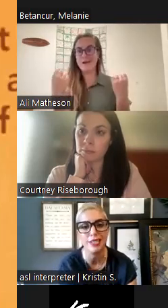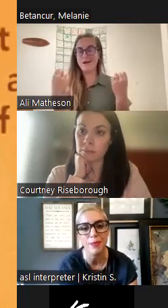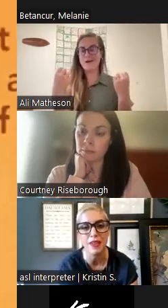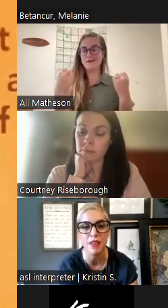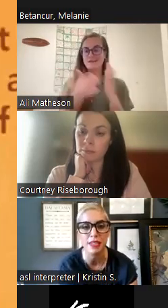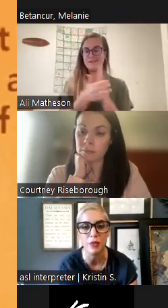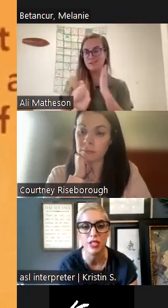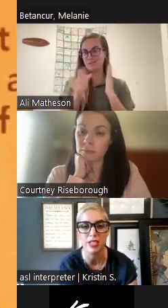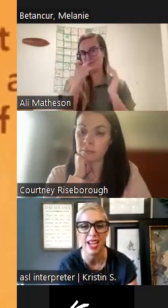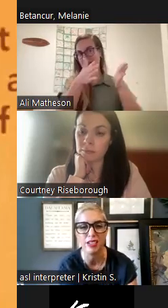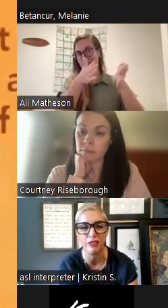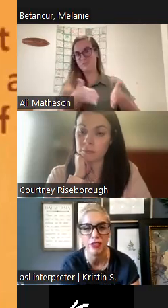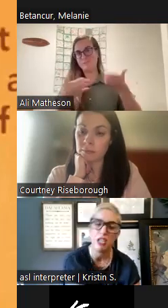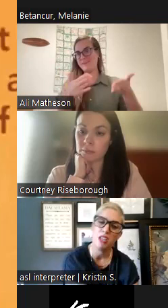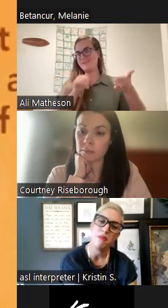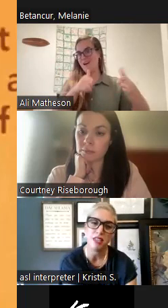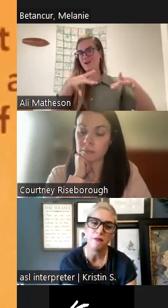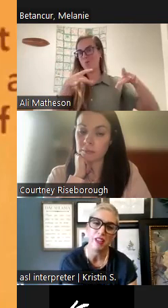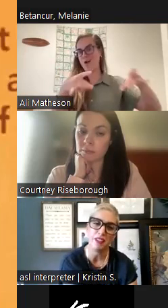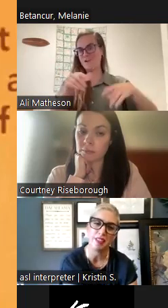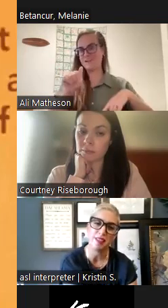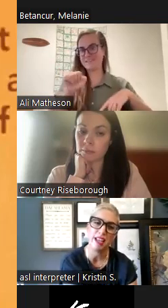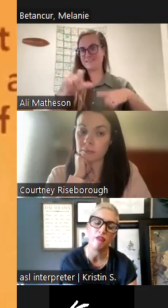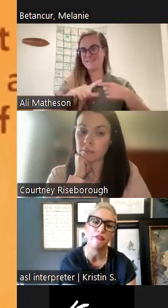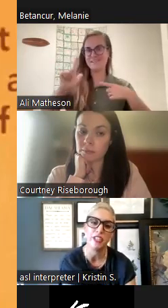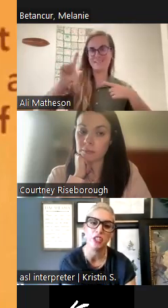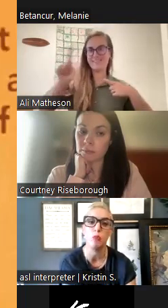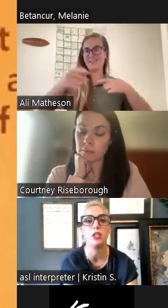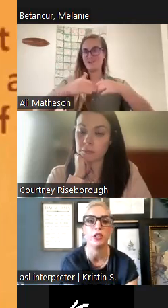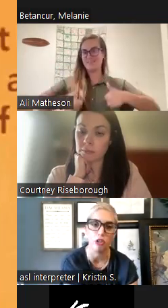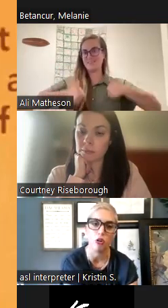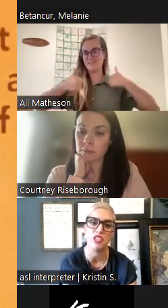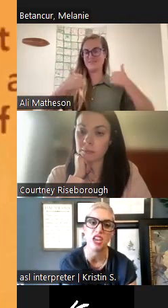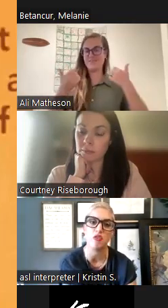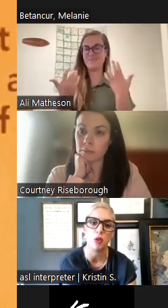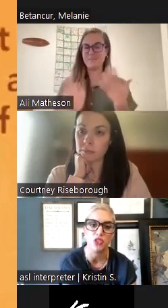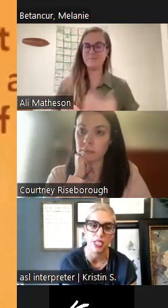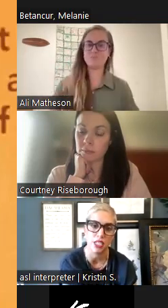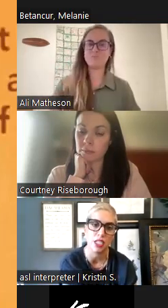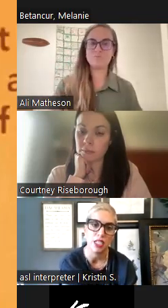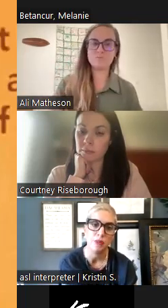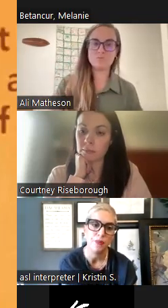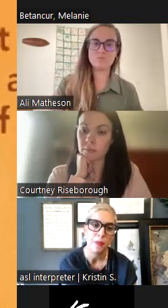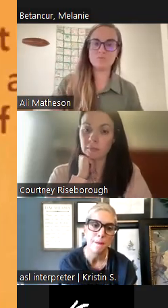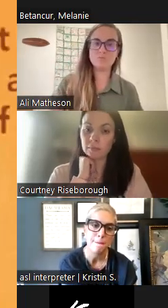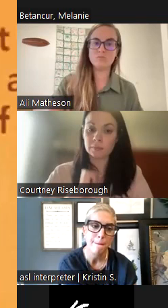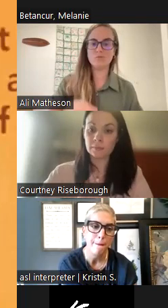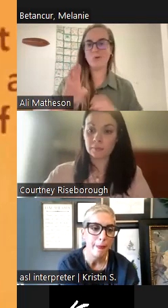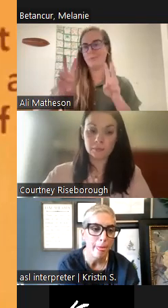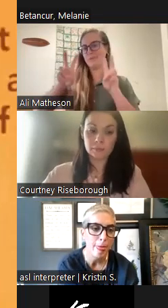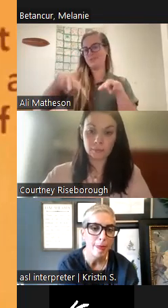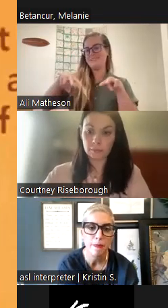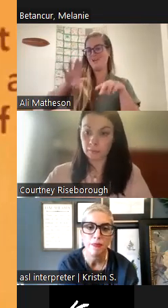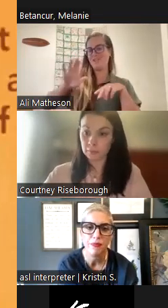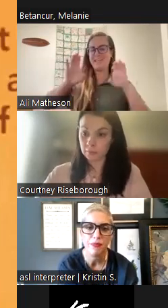So it's something that someone can kind of make them feel superior over the other person.